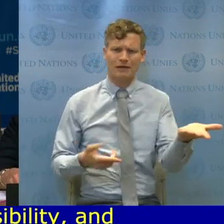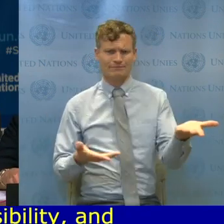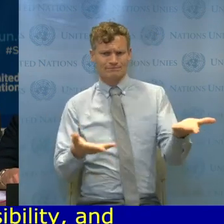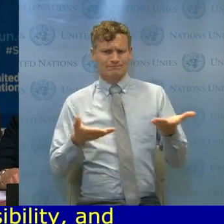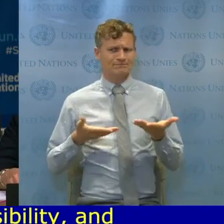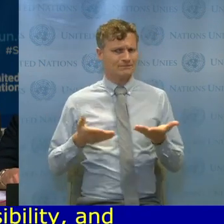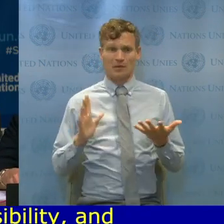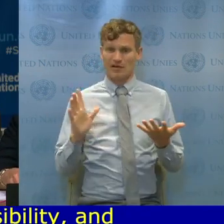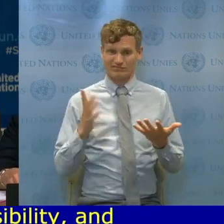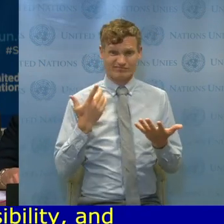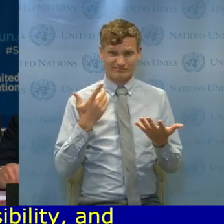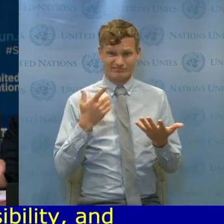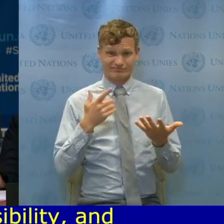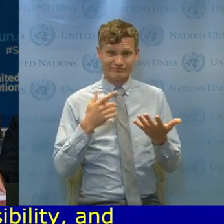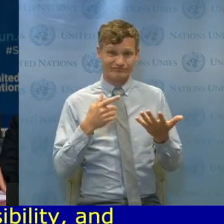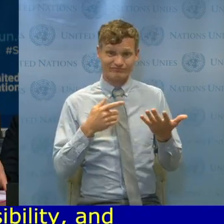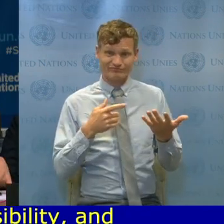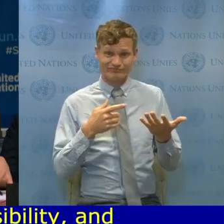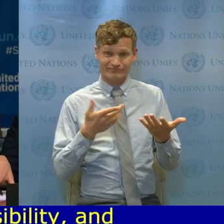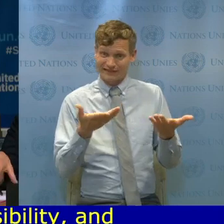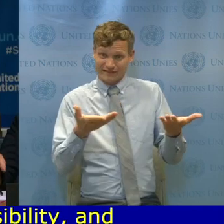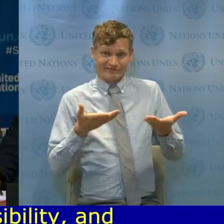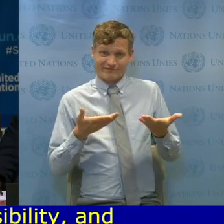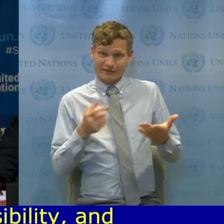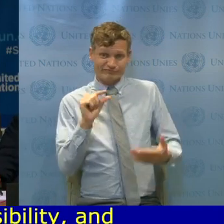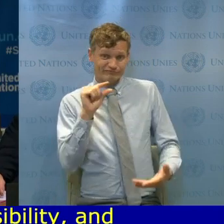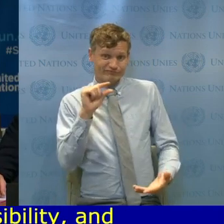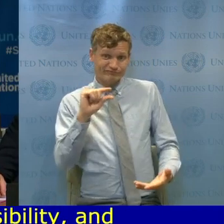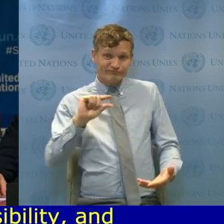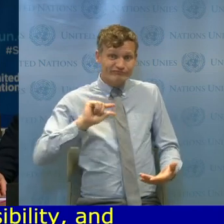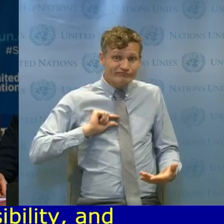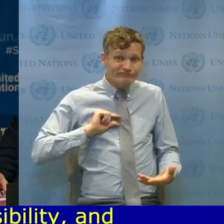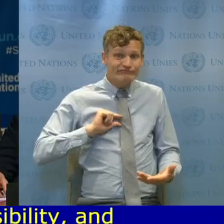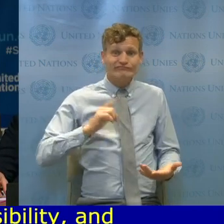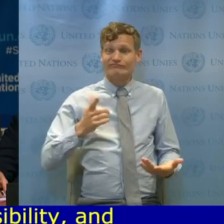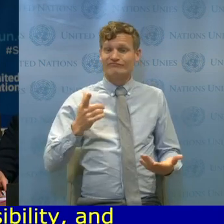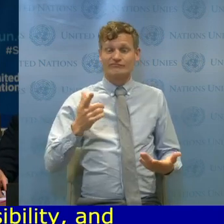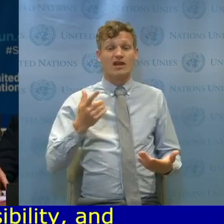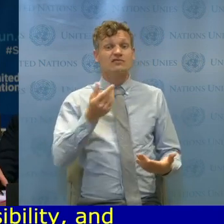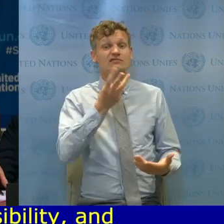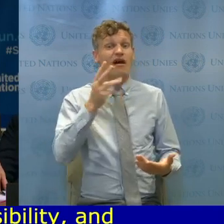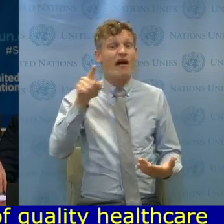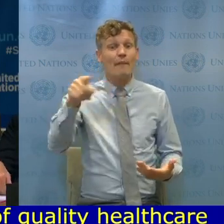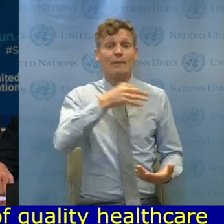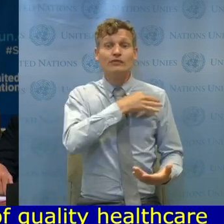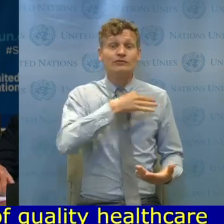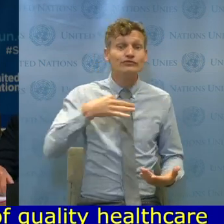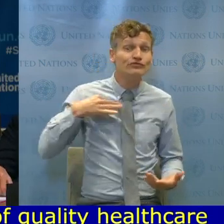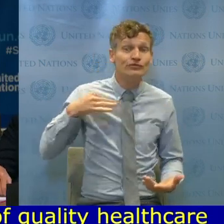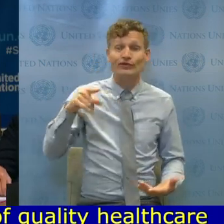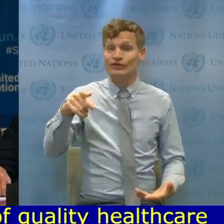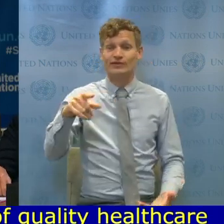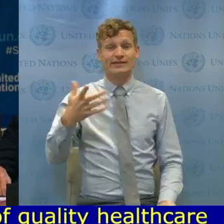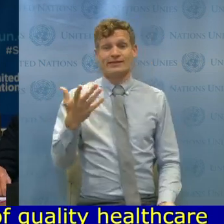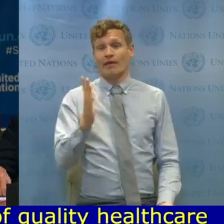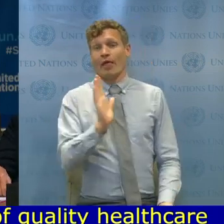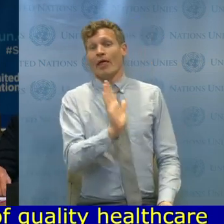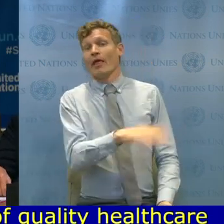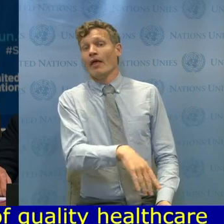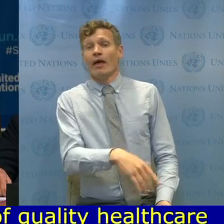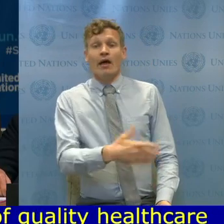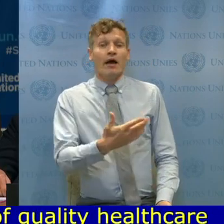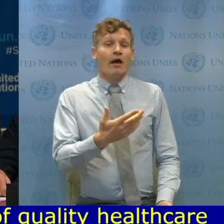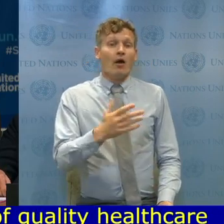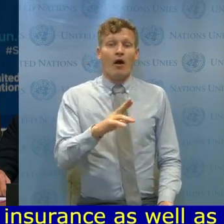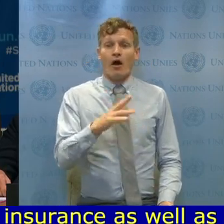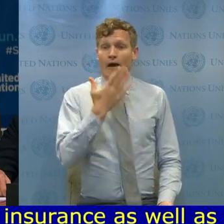as legal, institutional, attitudinal barriers and stigma within the healthcare system about persons